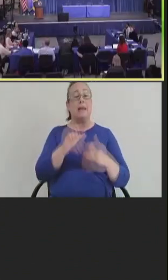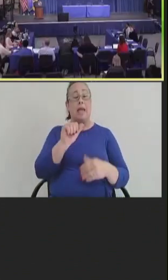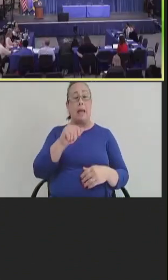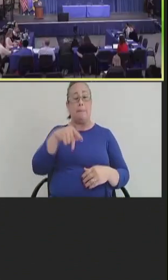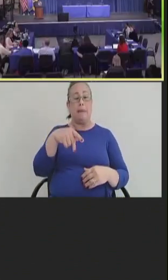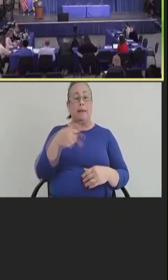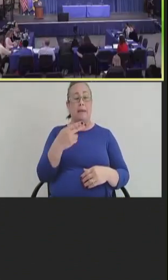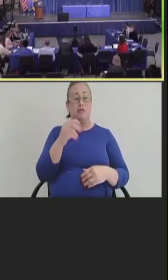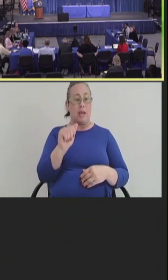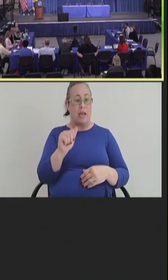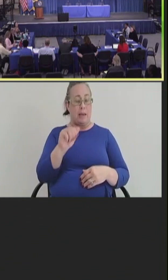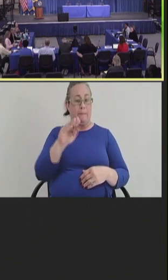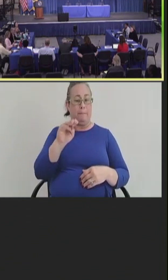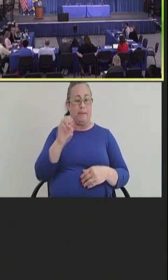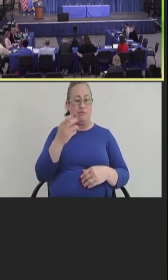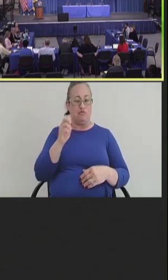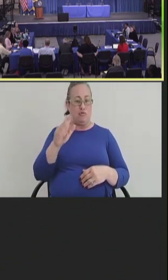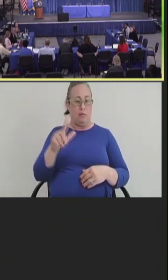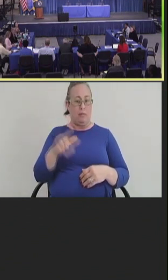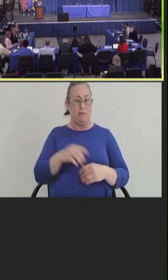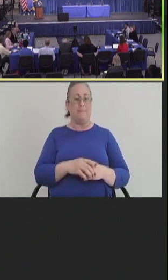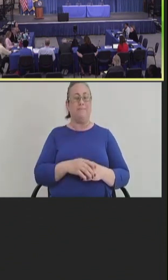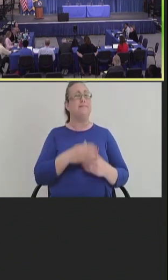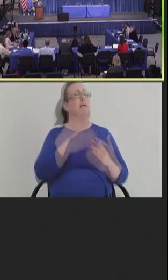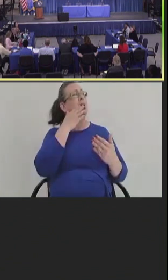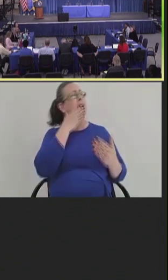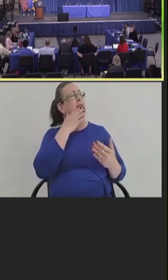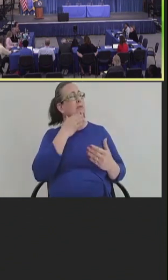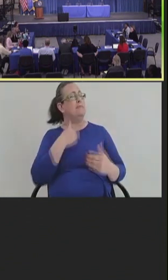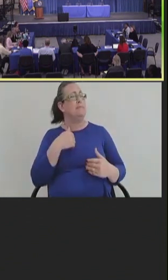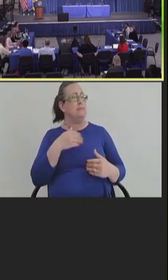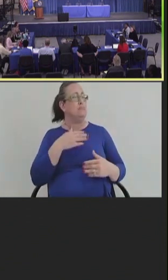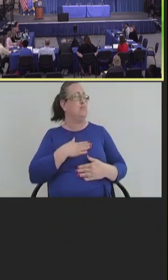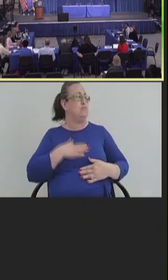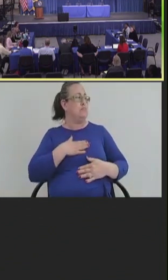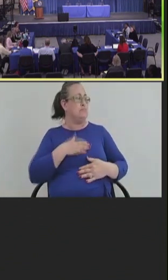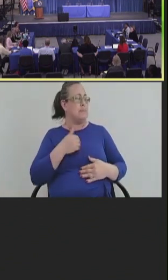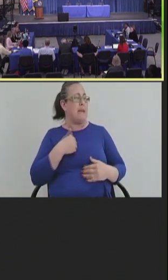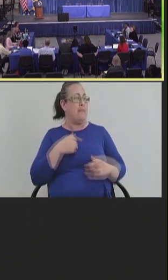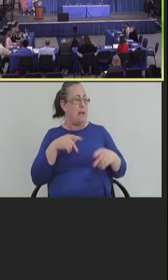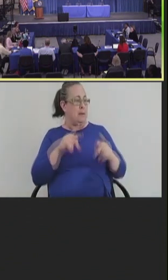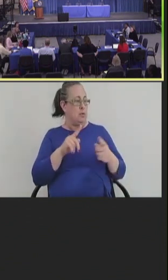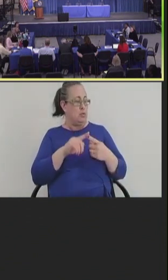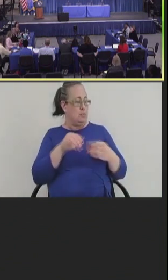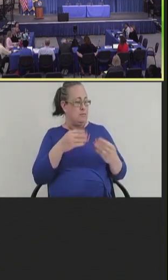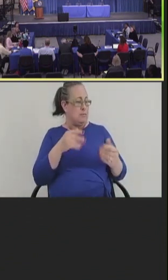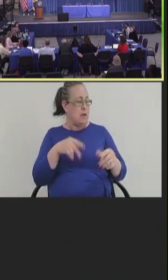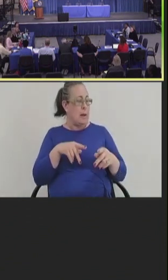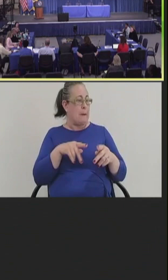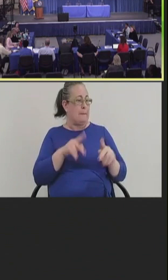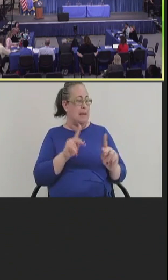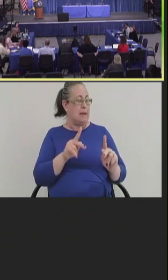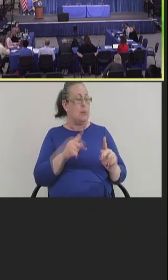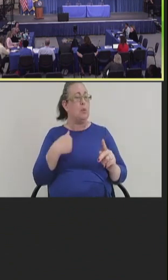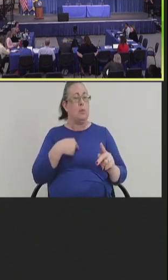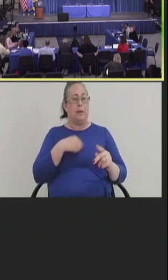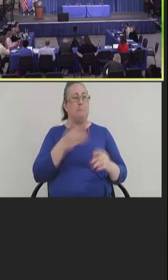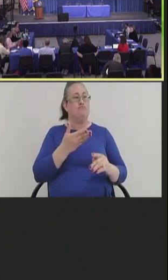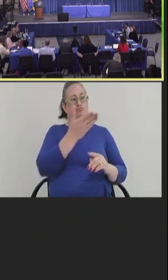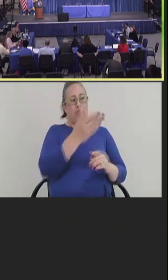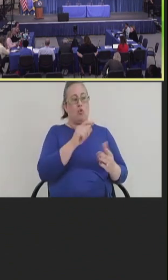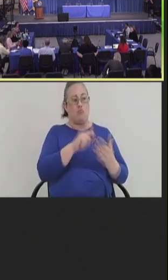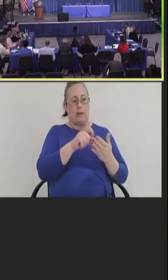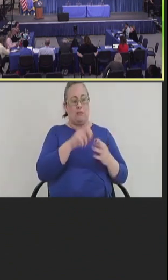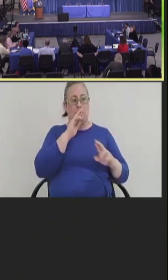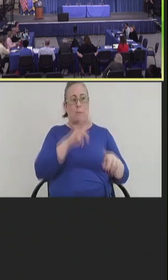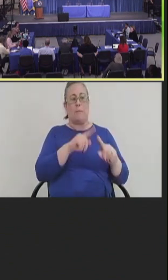Mitch Rotholz. Thank you. I appreciate having the opportunity to provide an update. We gave a written report. I'll just give some